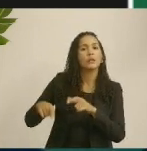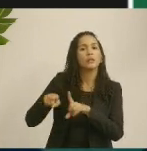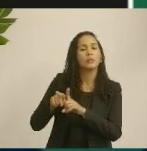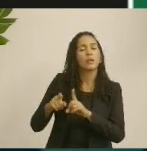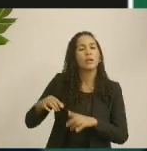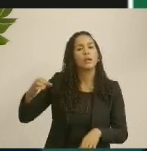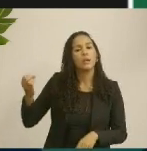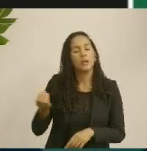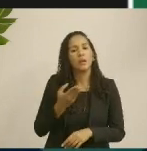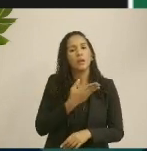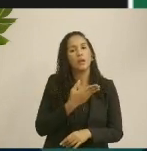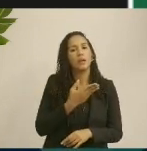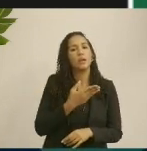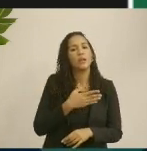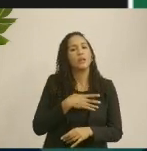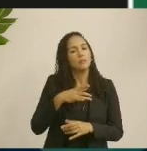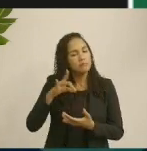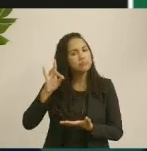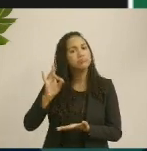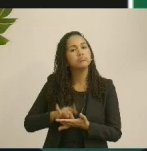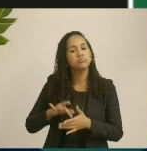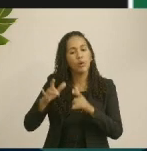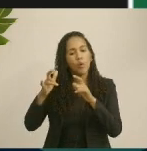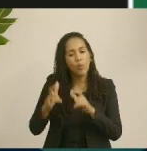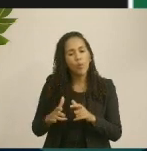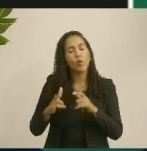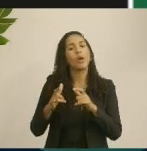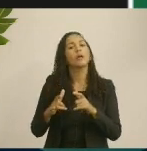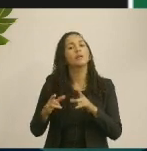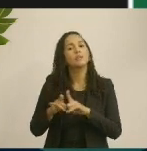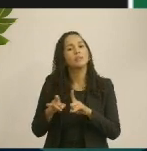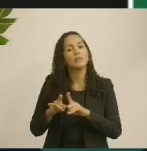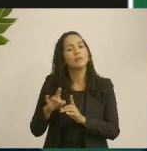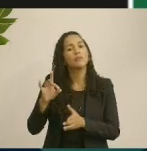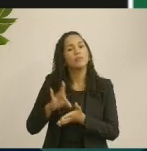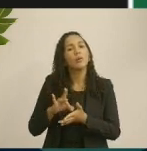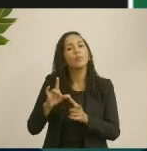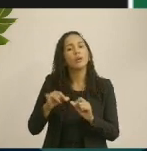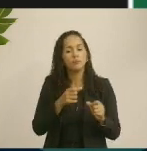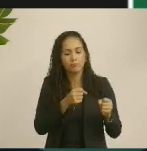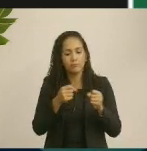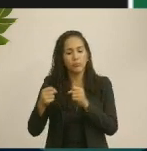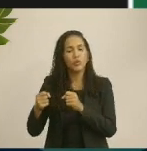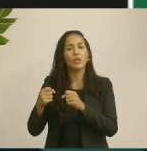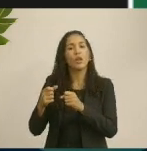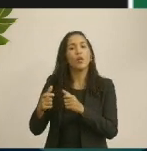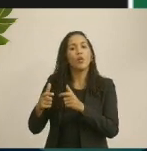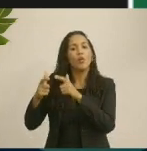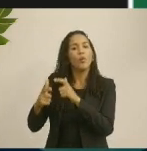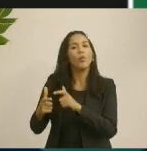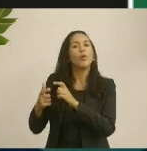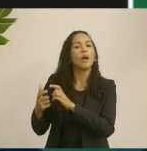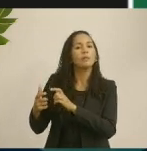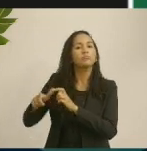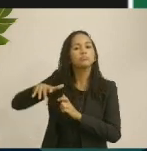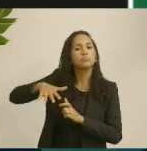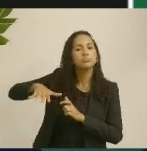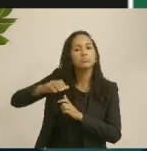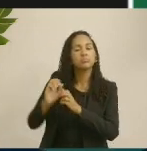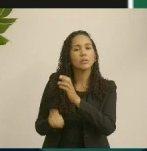considered local and empower the local producers. You mentioned very clearly the engagement of